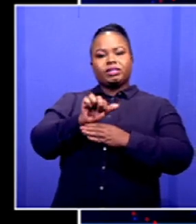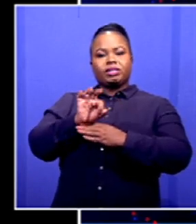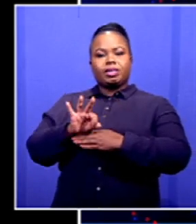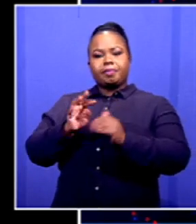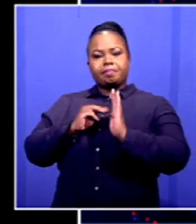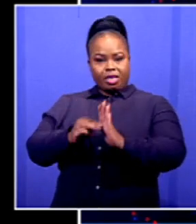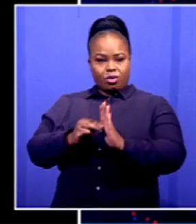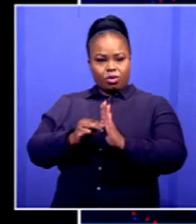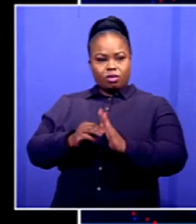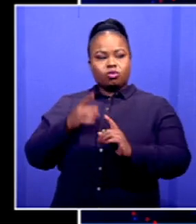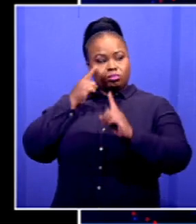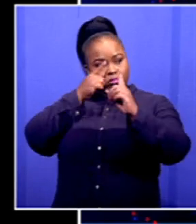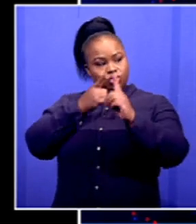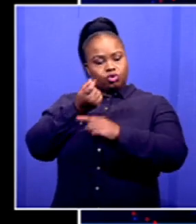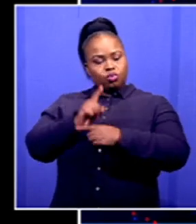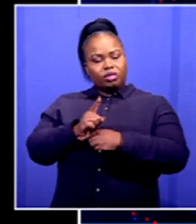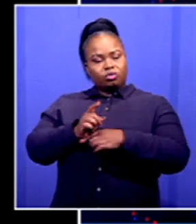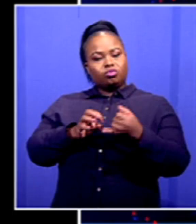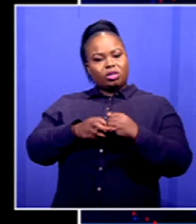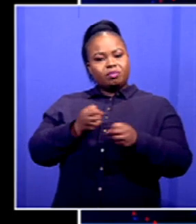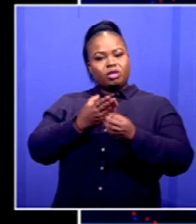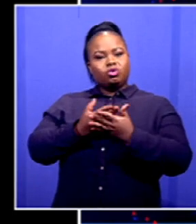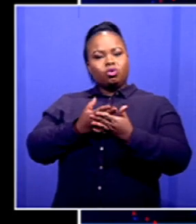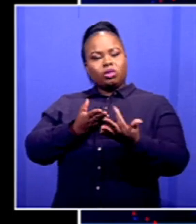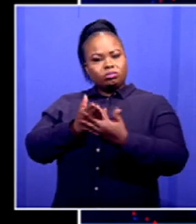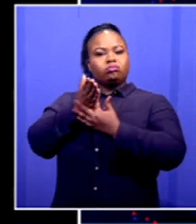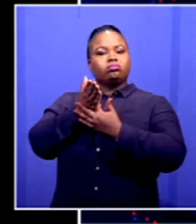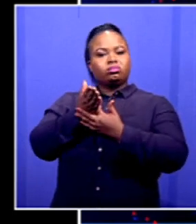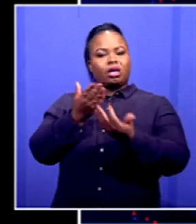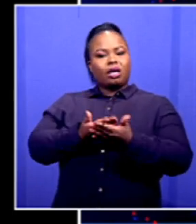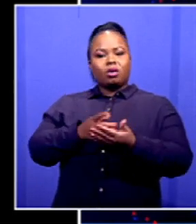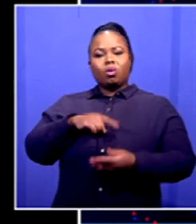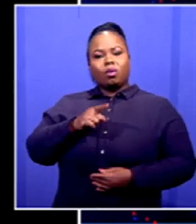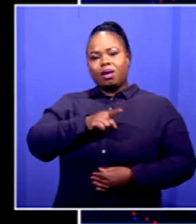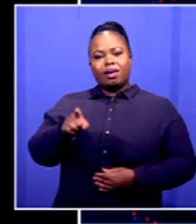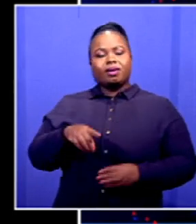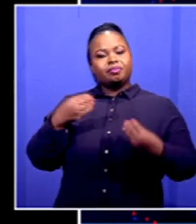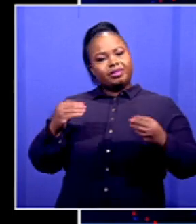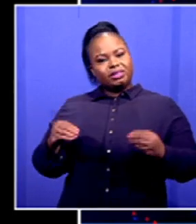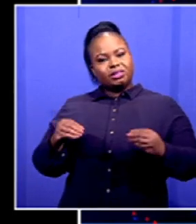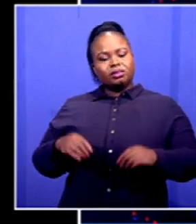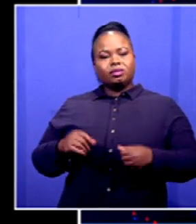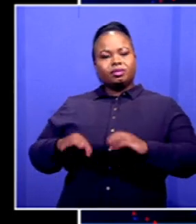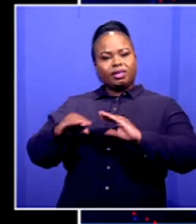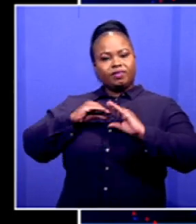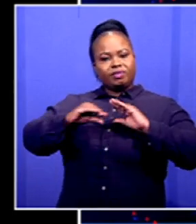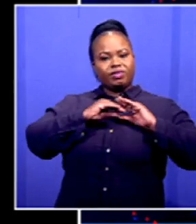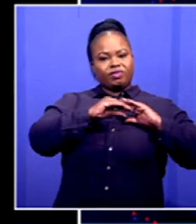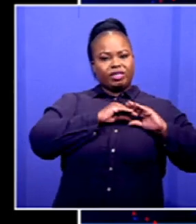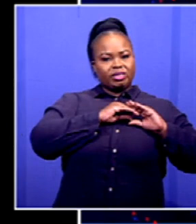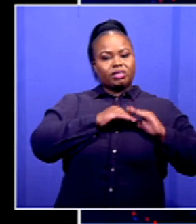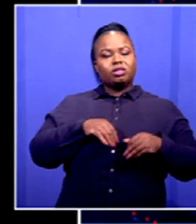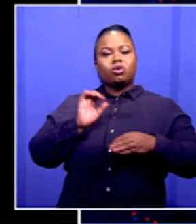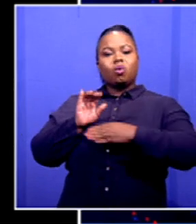And the intention there is to unlock that interchange so that business can come close and invest. No less